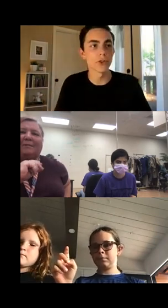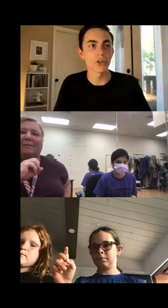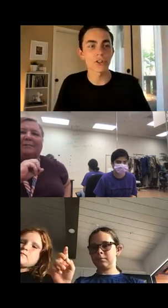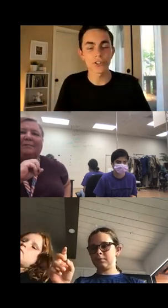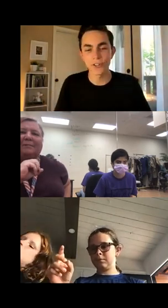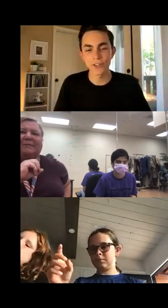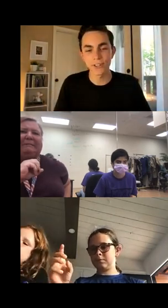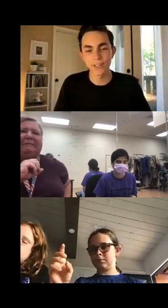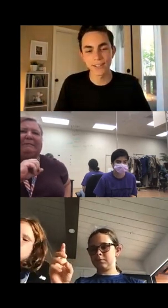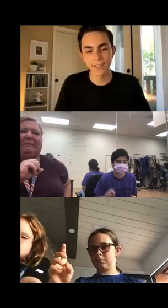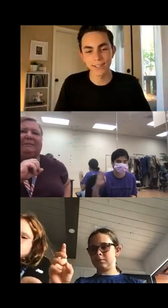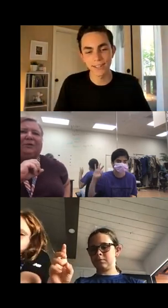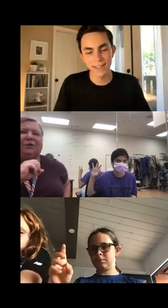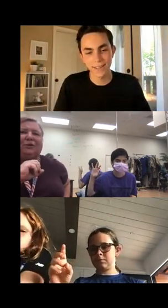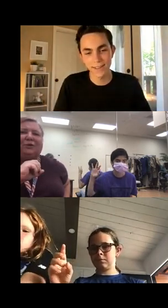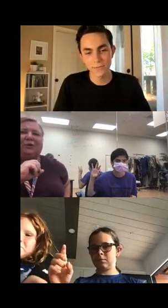Fur.